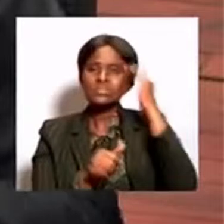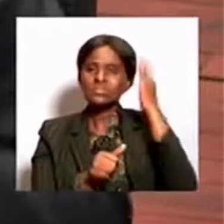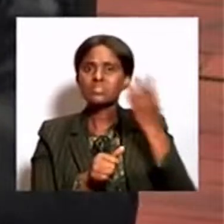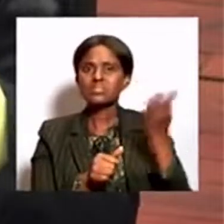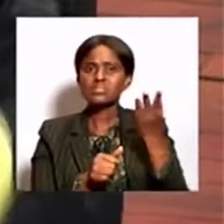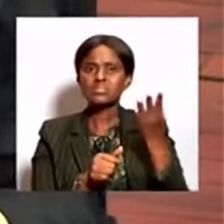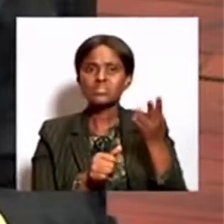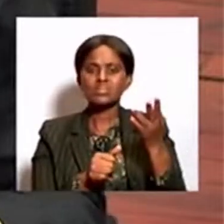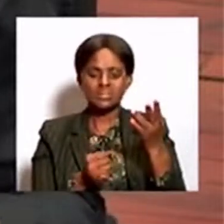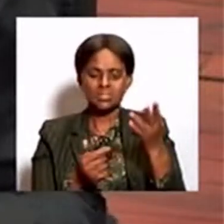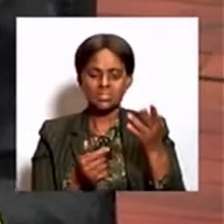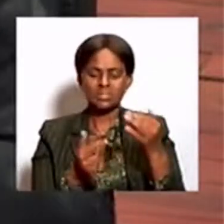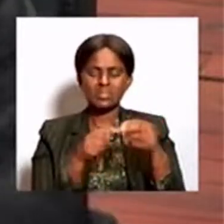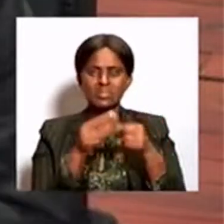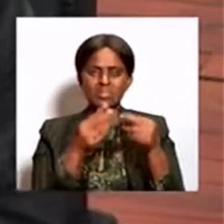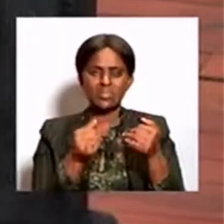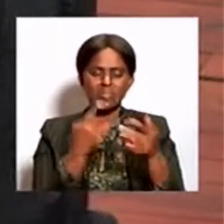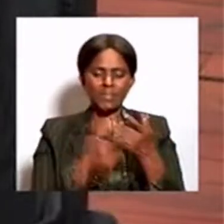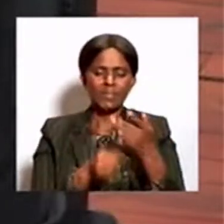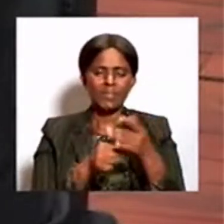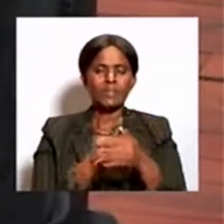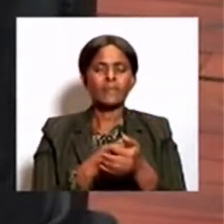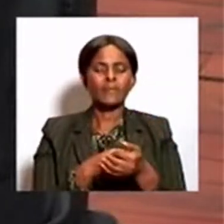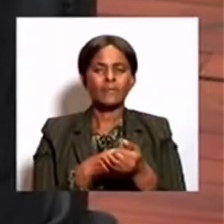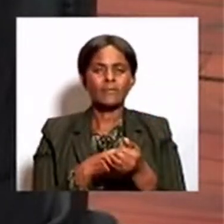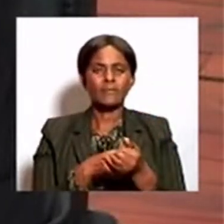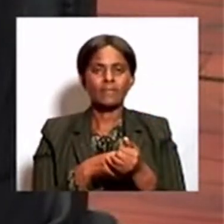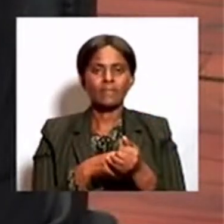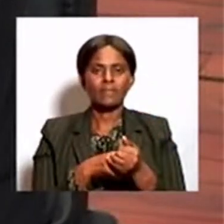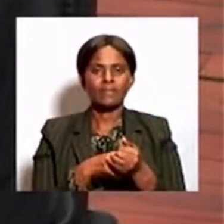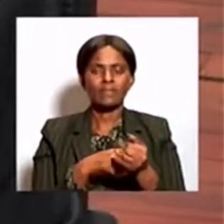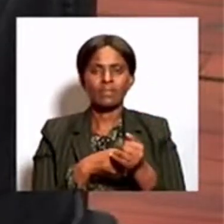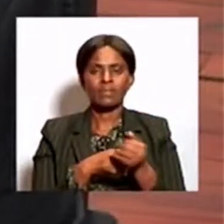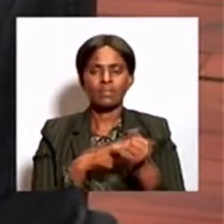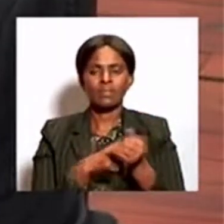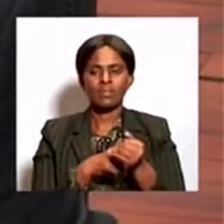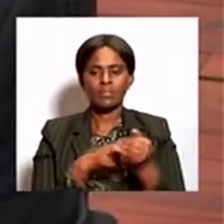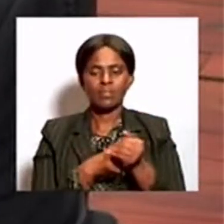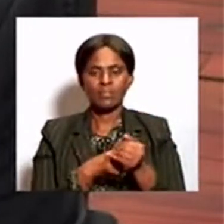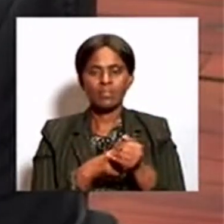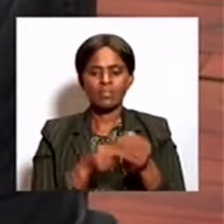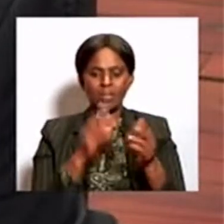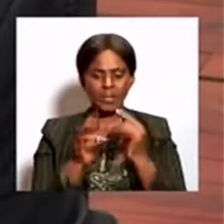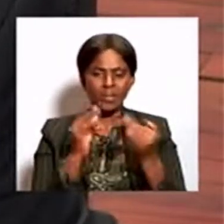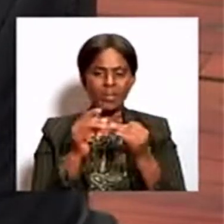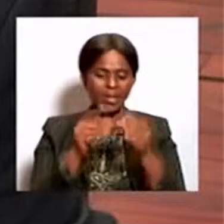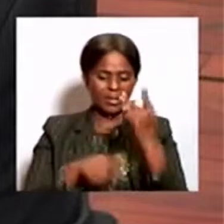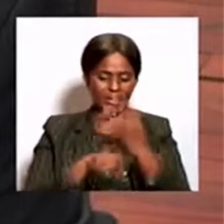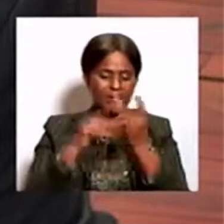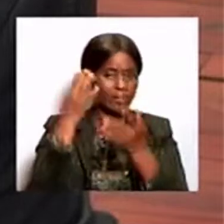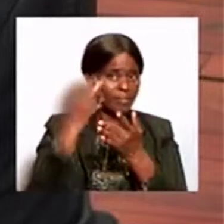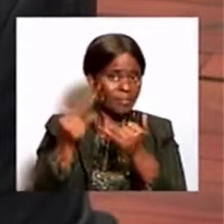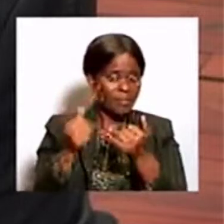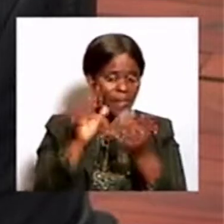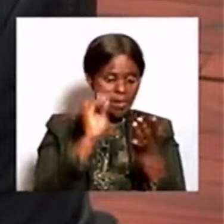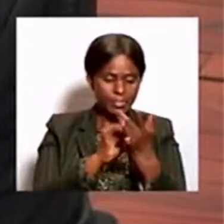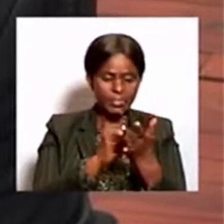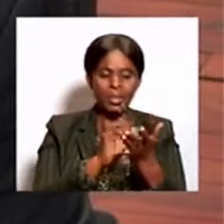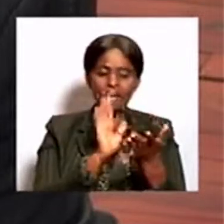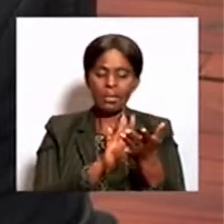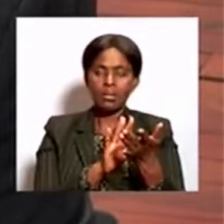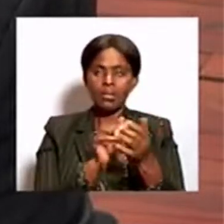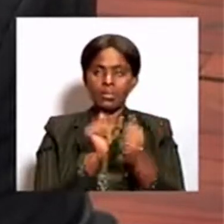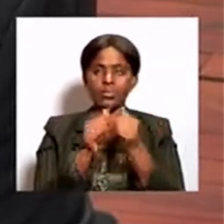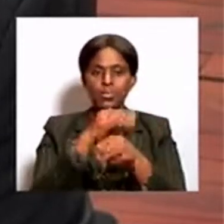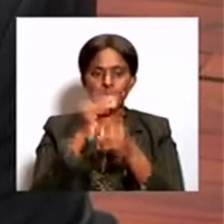So it is optional to go to the auditor. But Chair, if you go in town clerk, you're going to put systems that